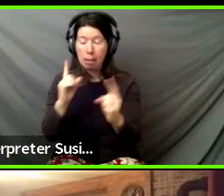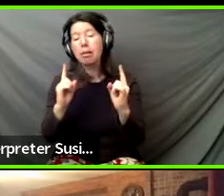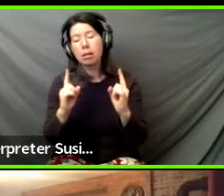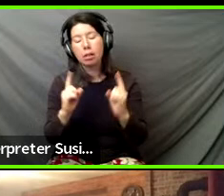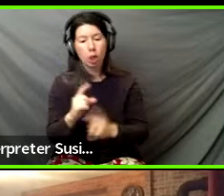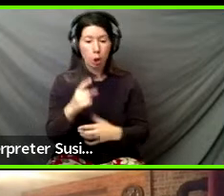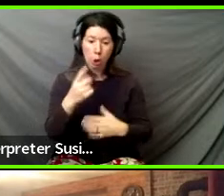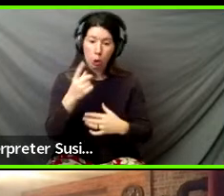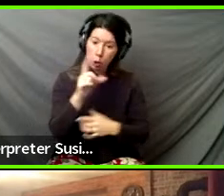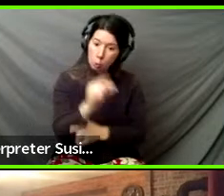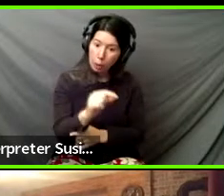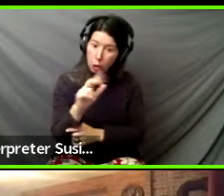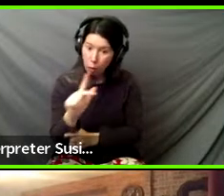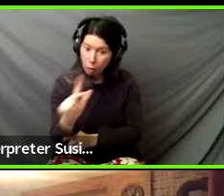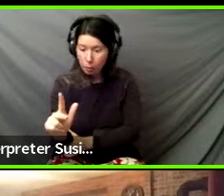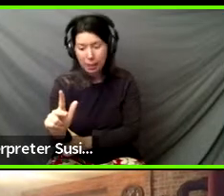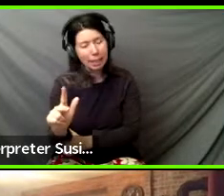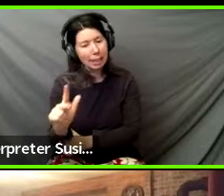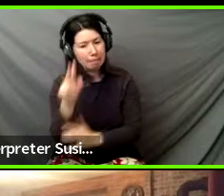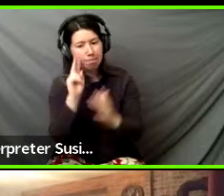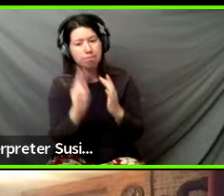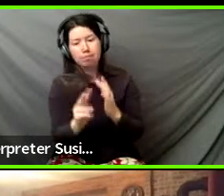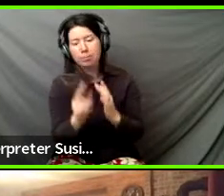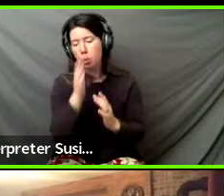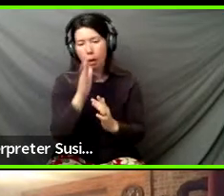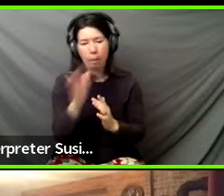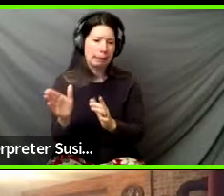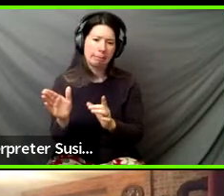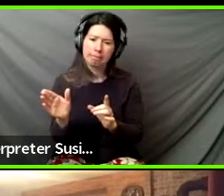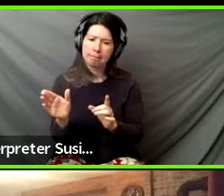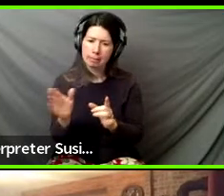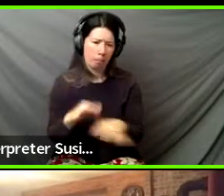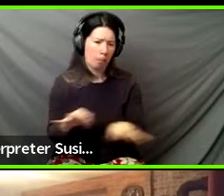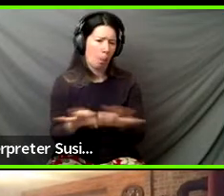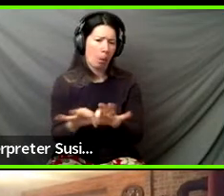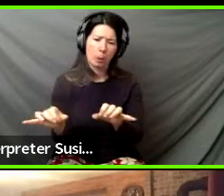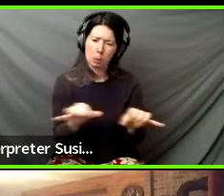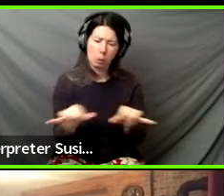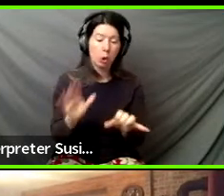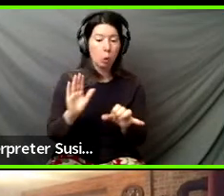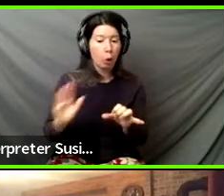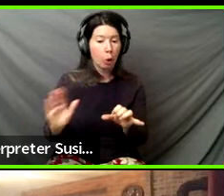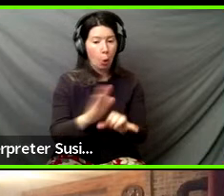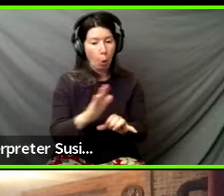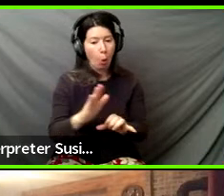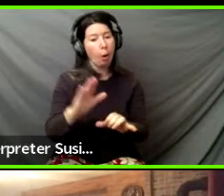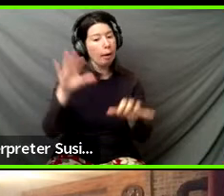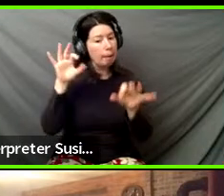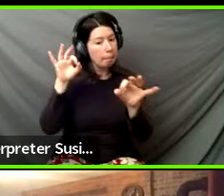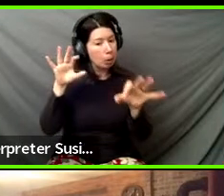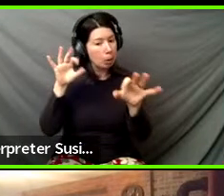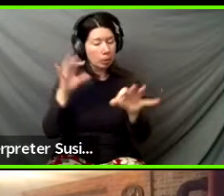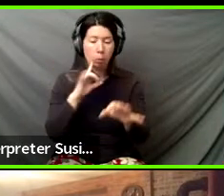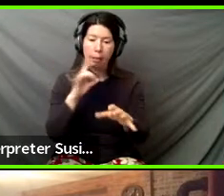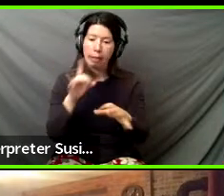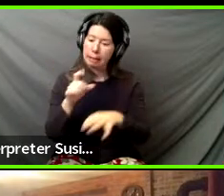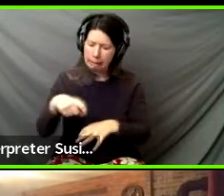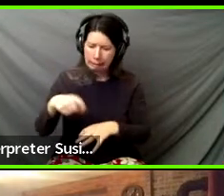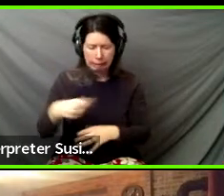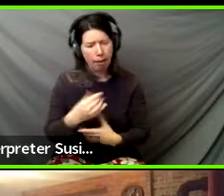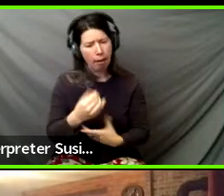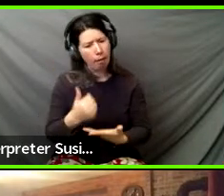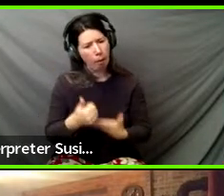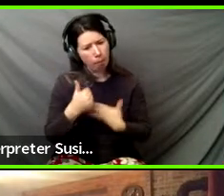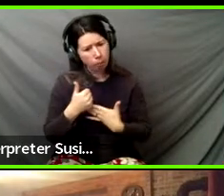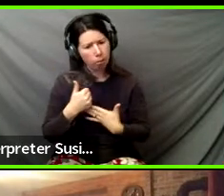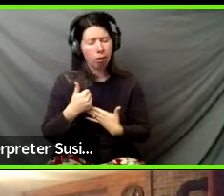2023 is going to be just as important, and your input is necessary, and it was helpful as we